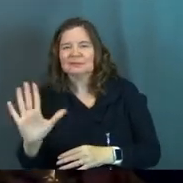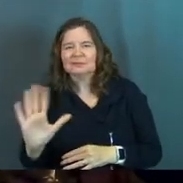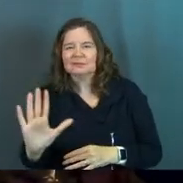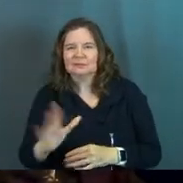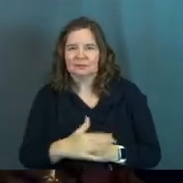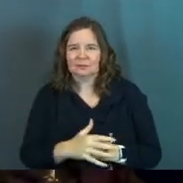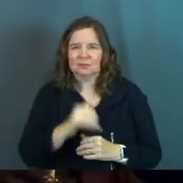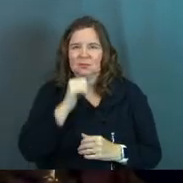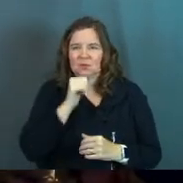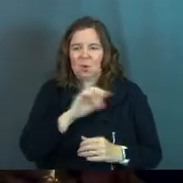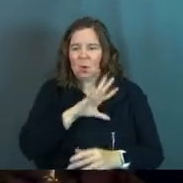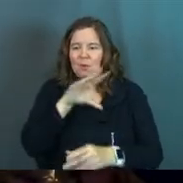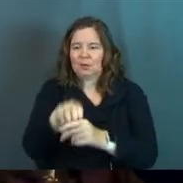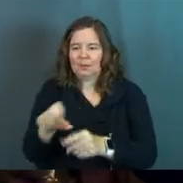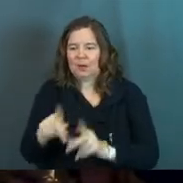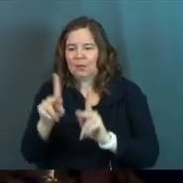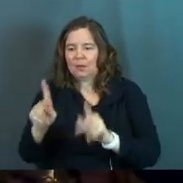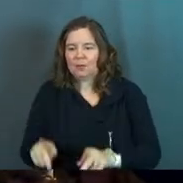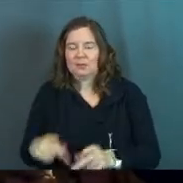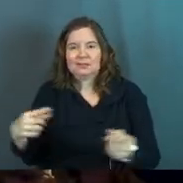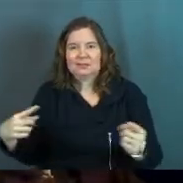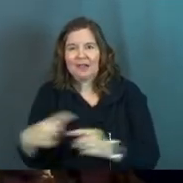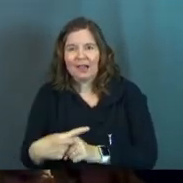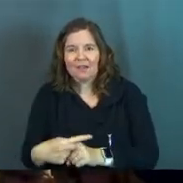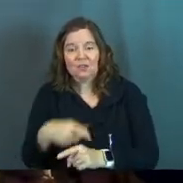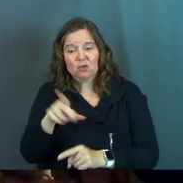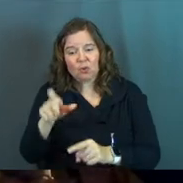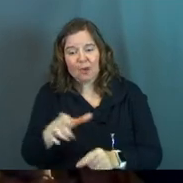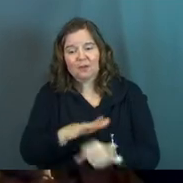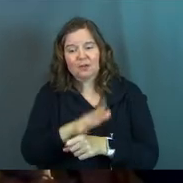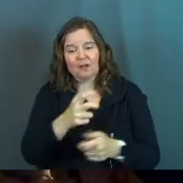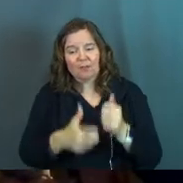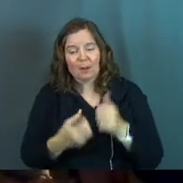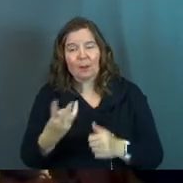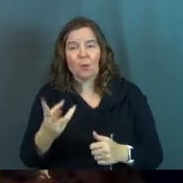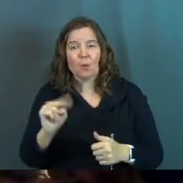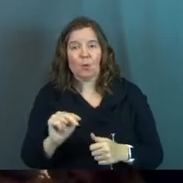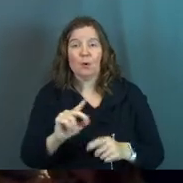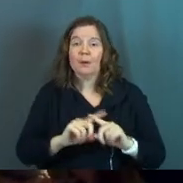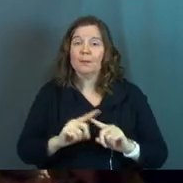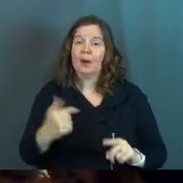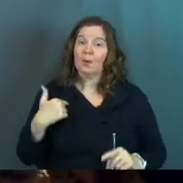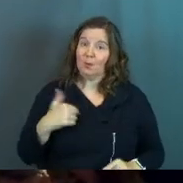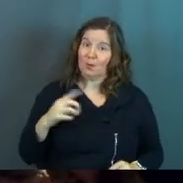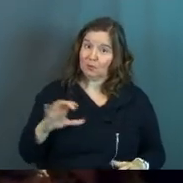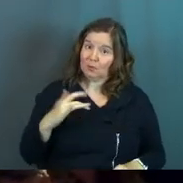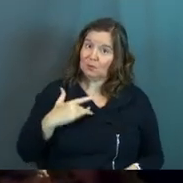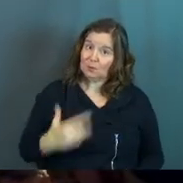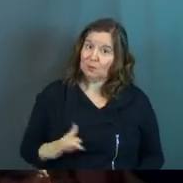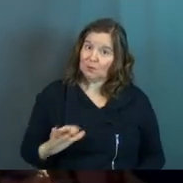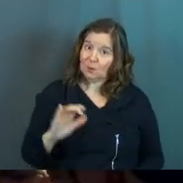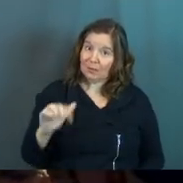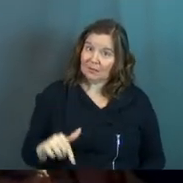business. Don't jump into another person's conflict. You've got enough problems of your own. But we do this.